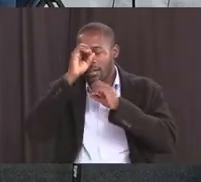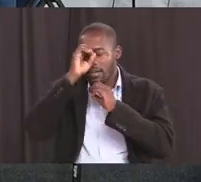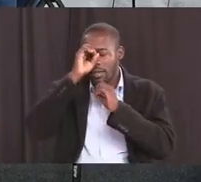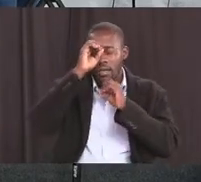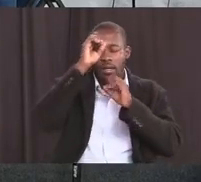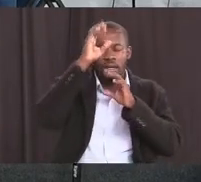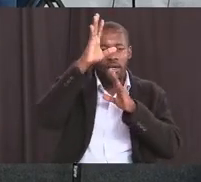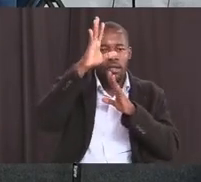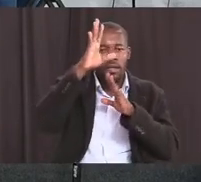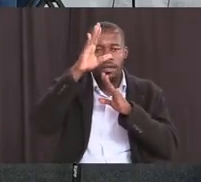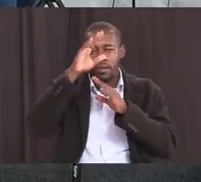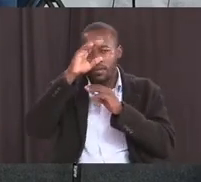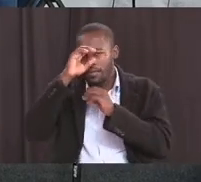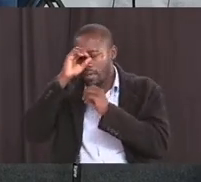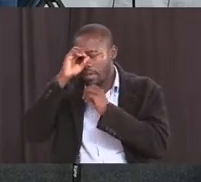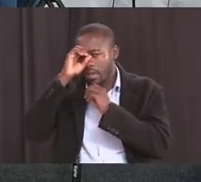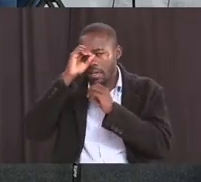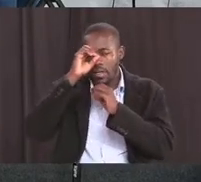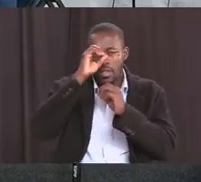Hosanna,